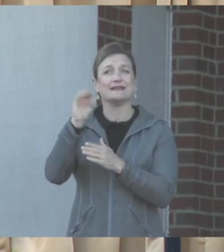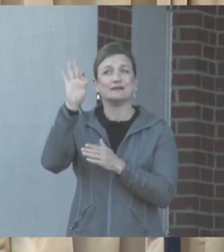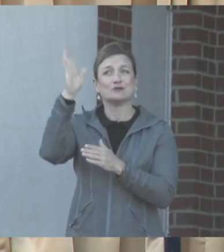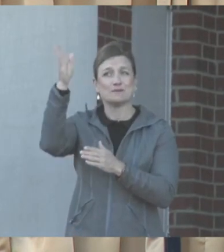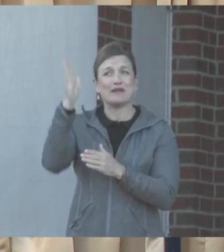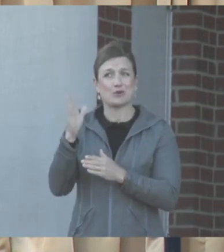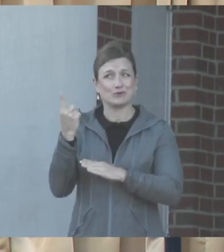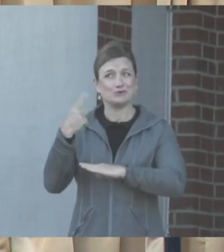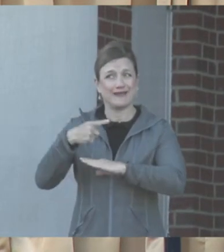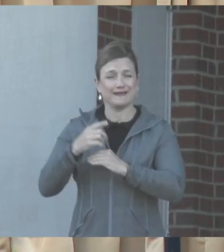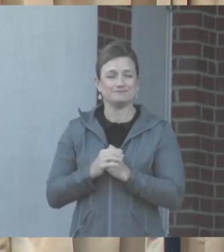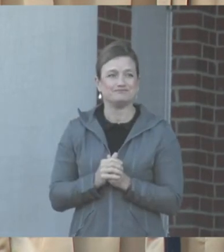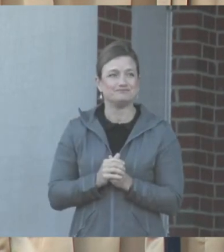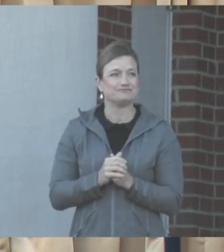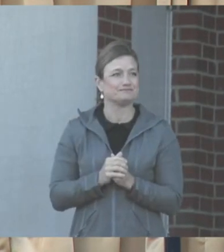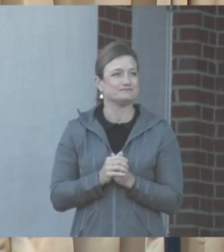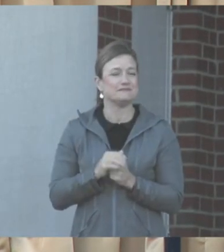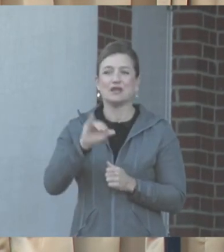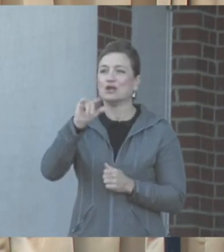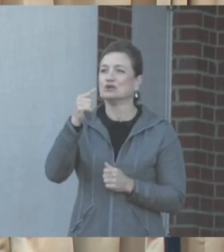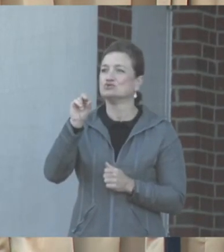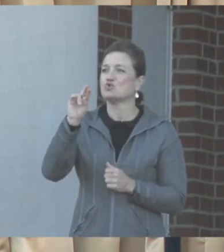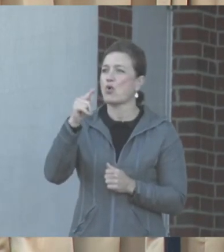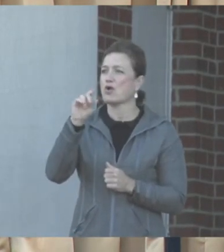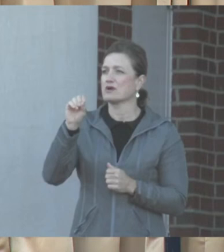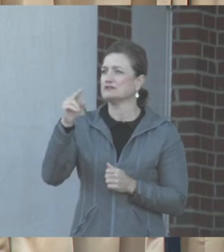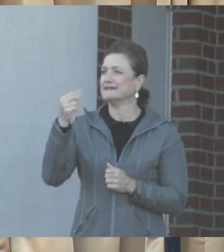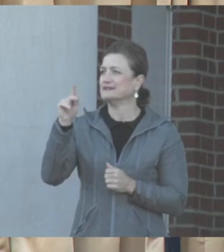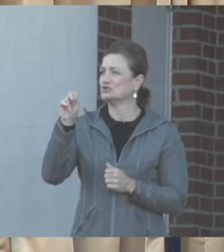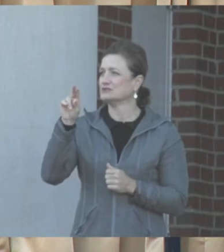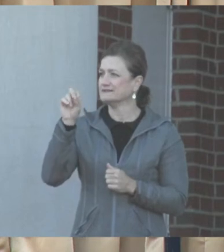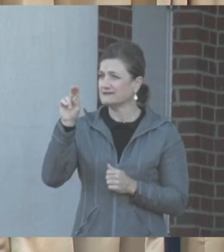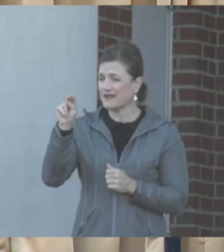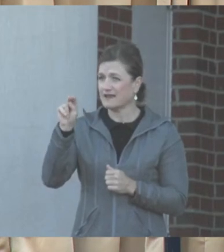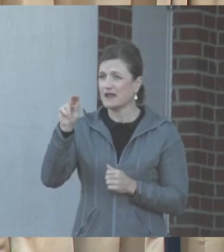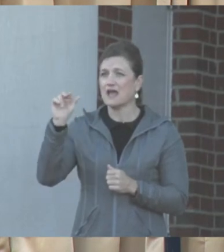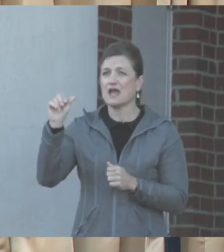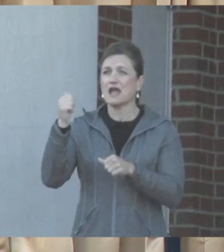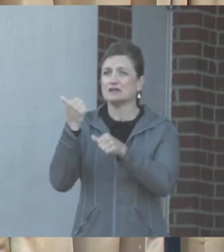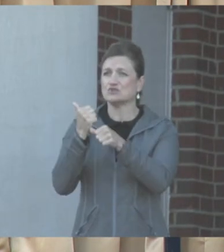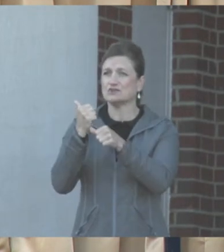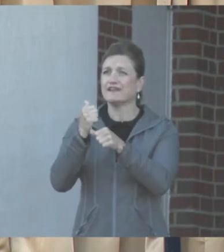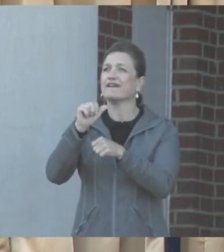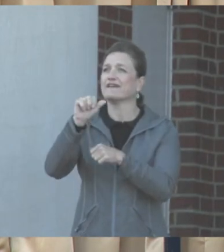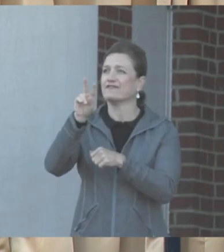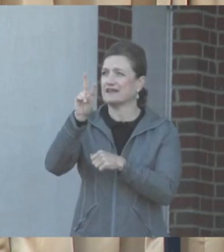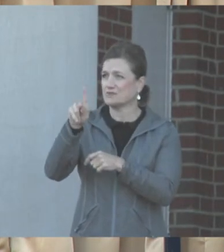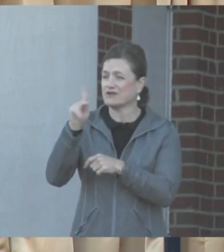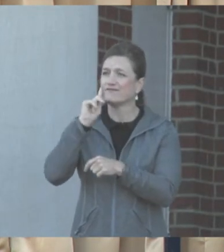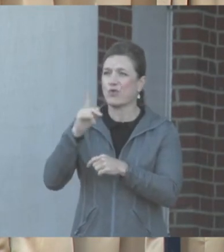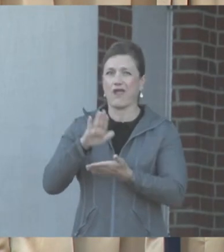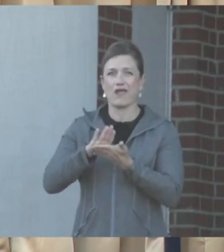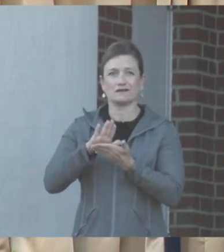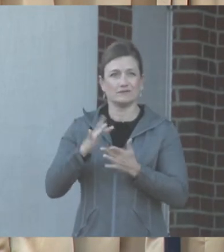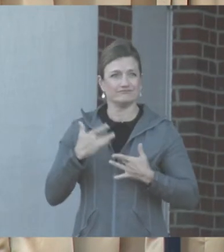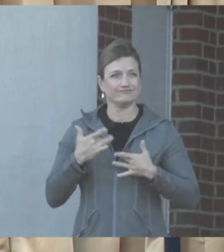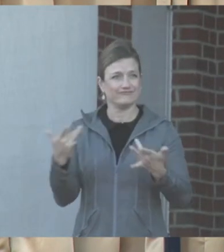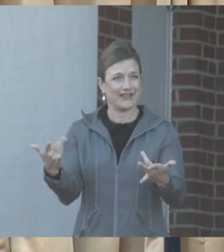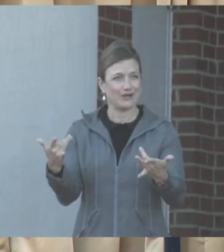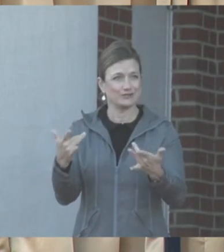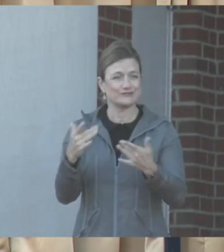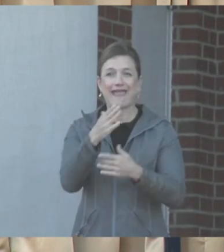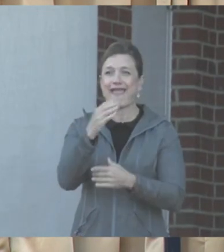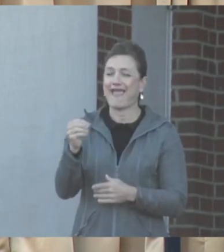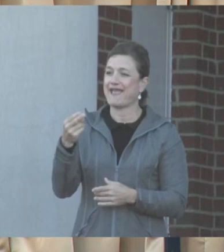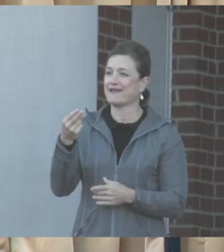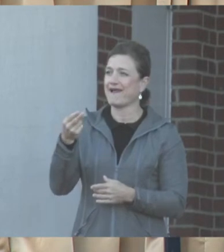today. Mr. George Henderson, Associate Vice President of Academic Affairs, Applied